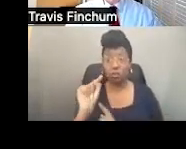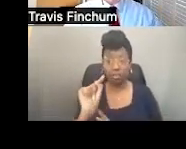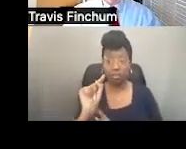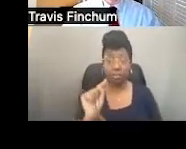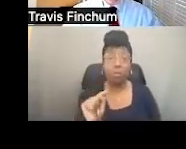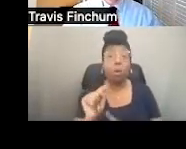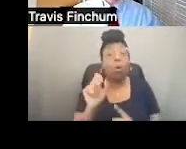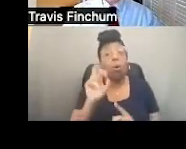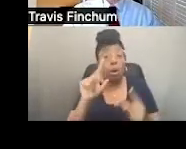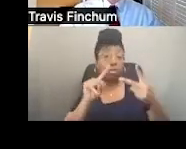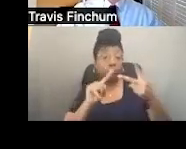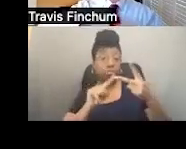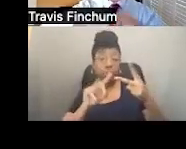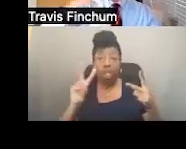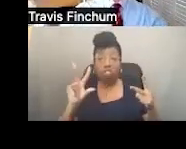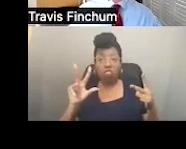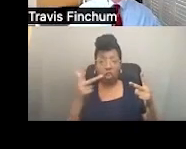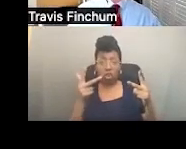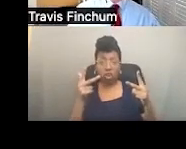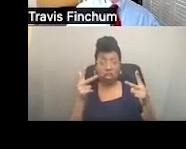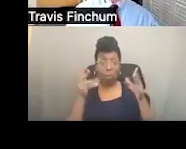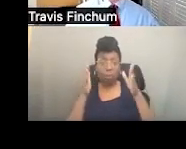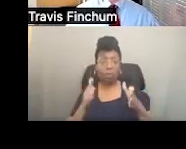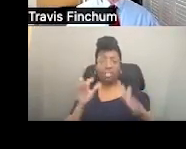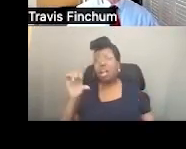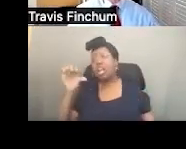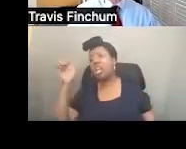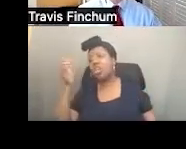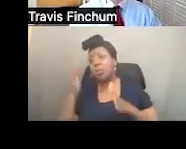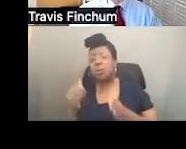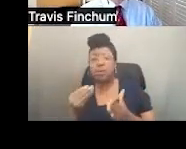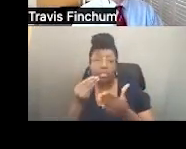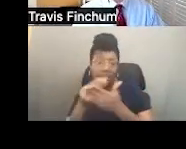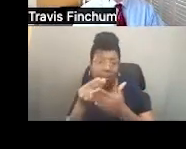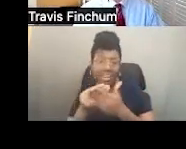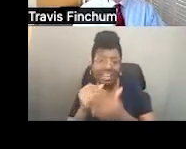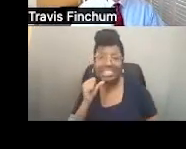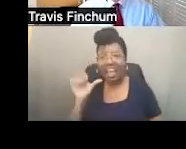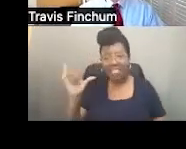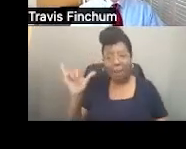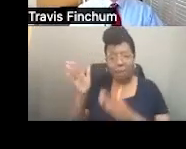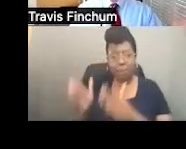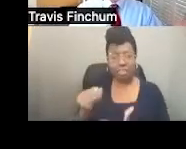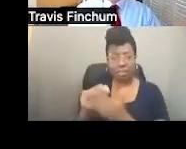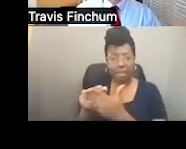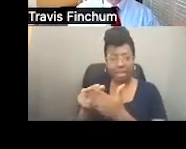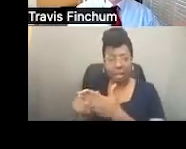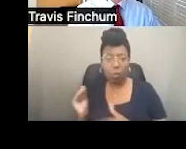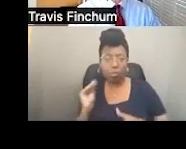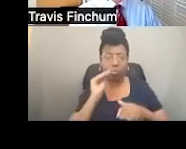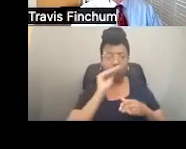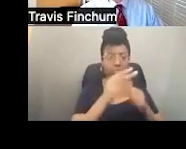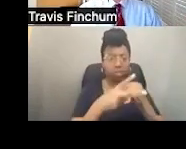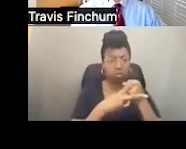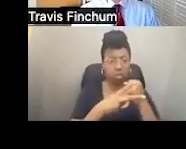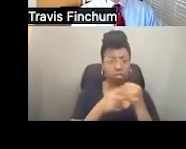third-party trust. That's when it's somebody else's money. It's not the beneficiary's money. And for a lot of you families